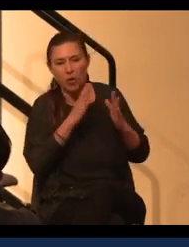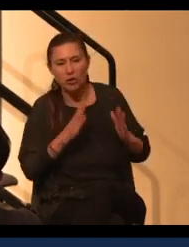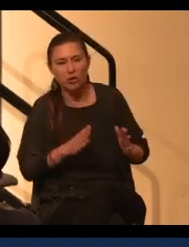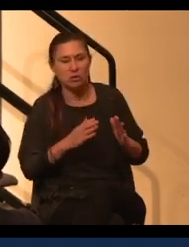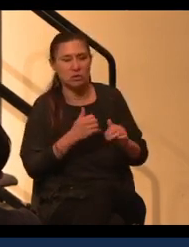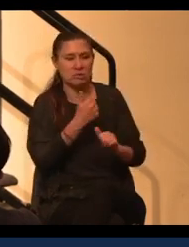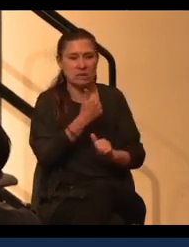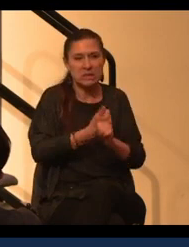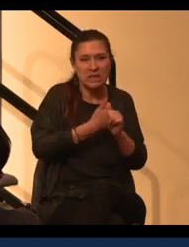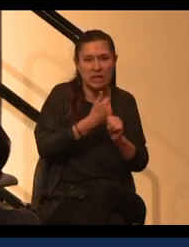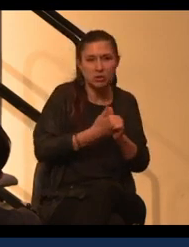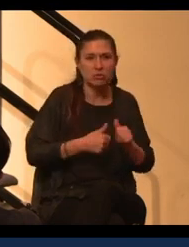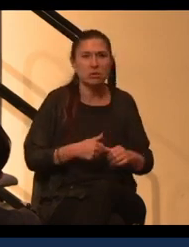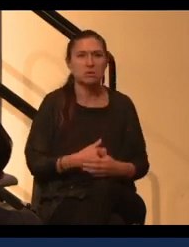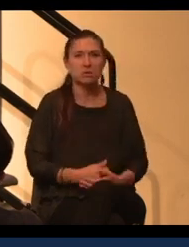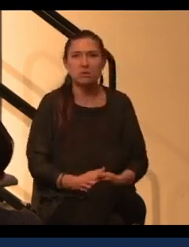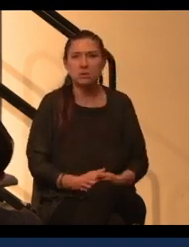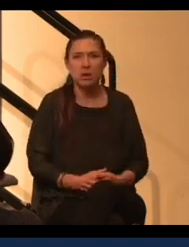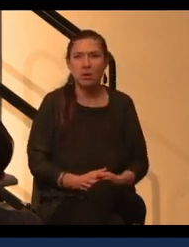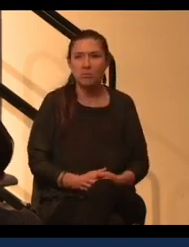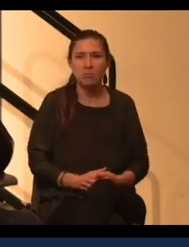dangerous, as